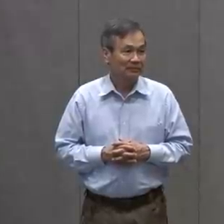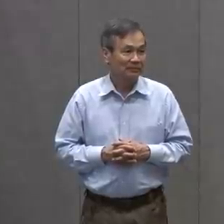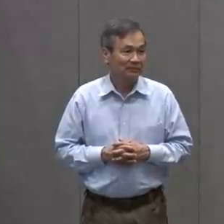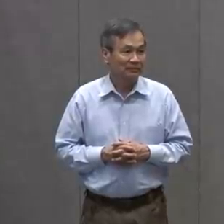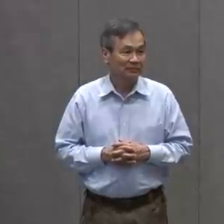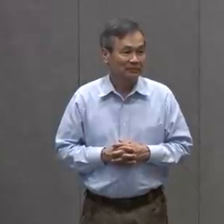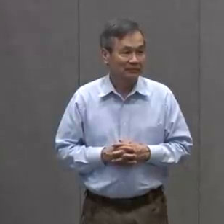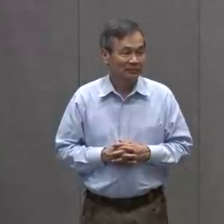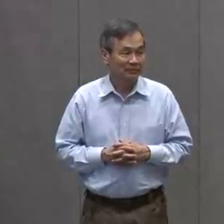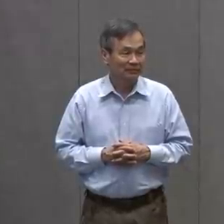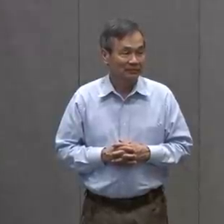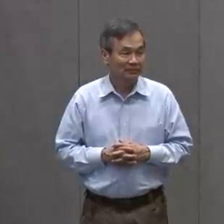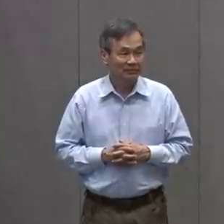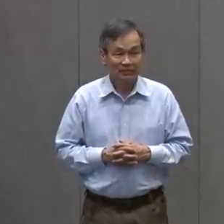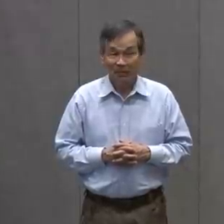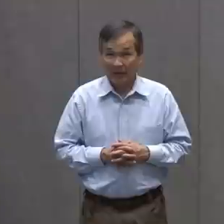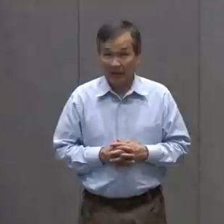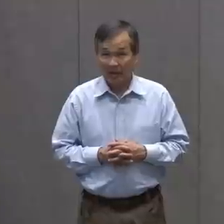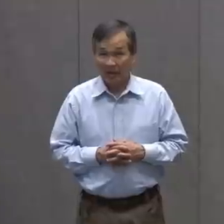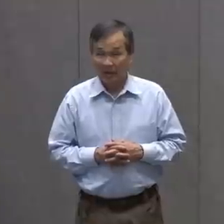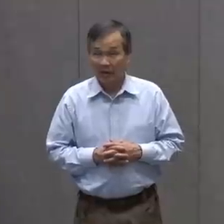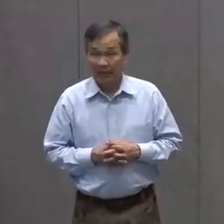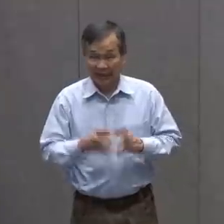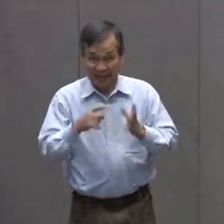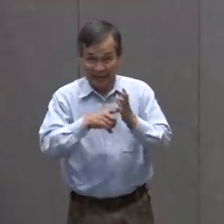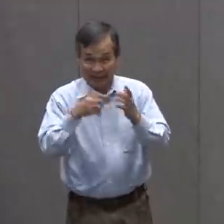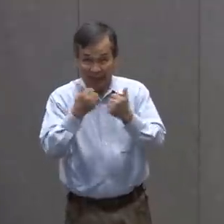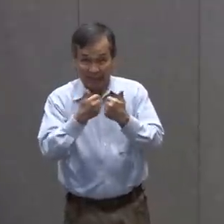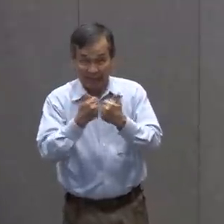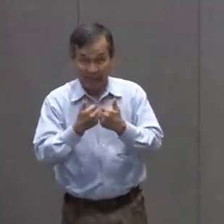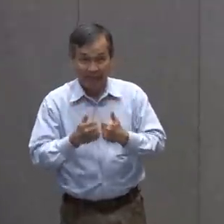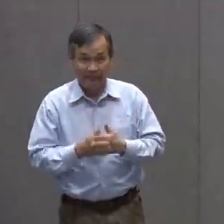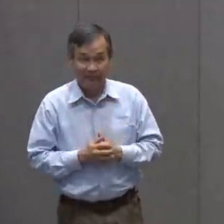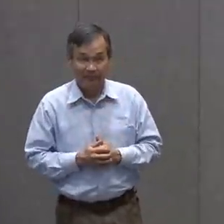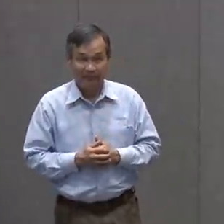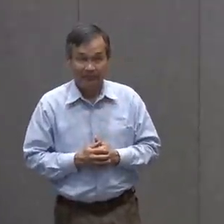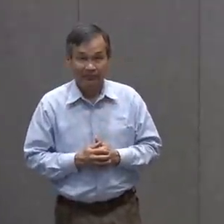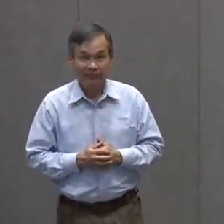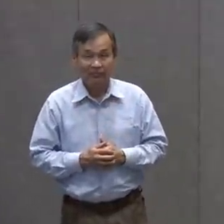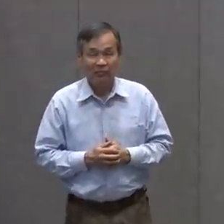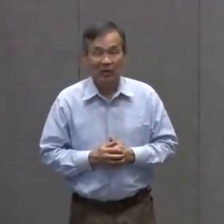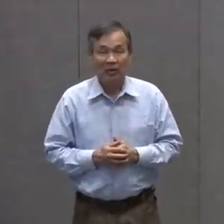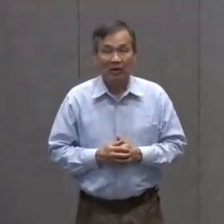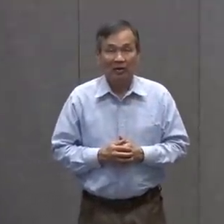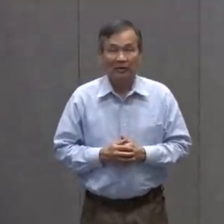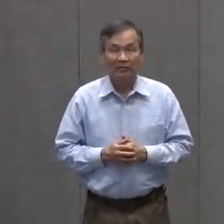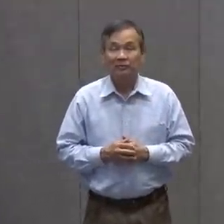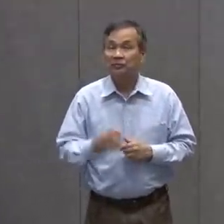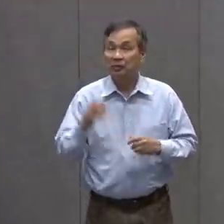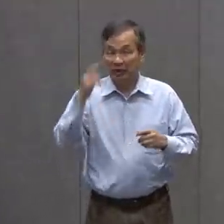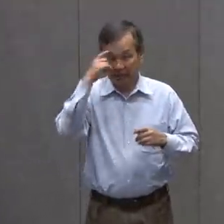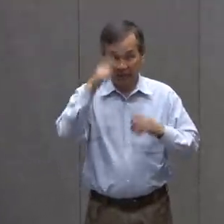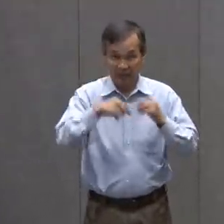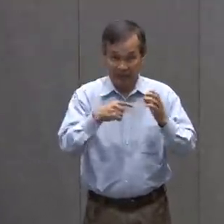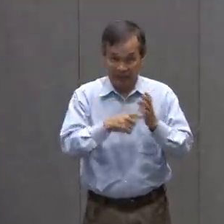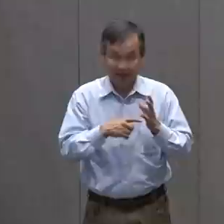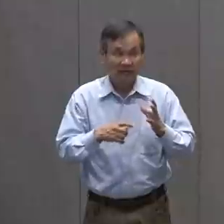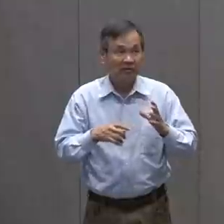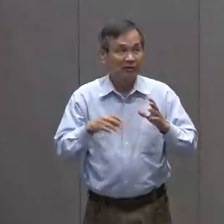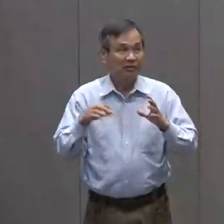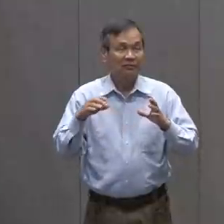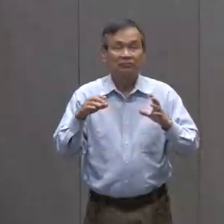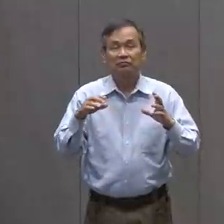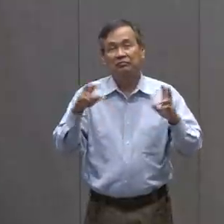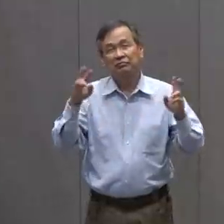And so the purpose of this game, when we're thinking about this, is to just use